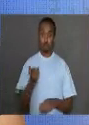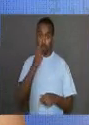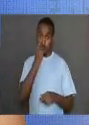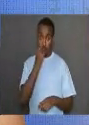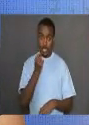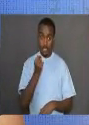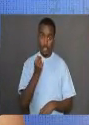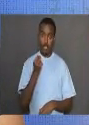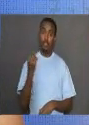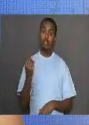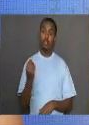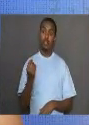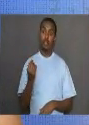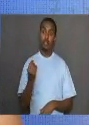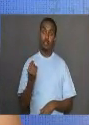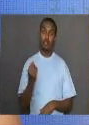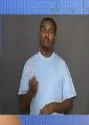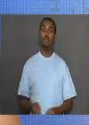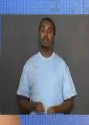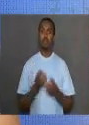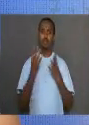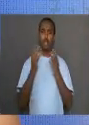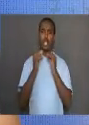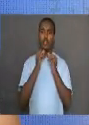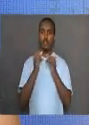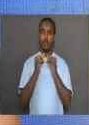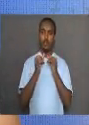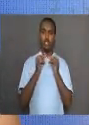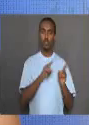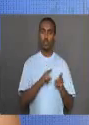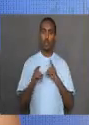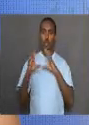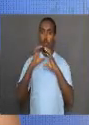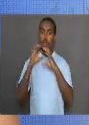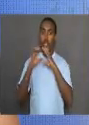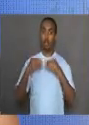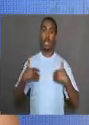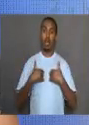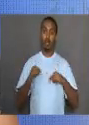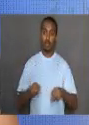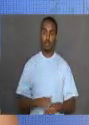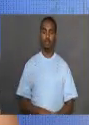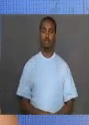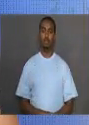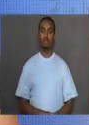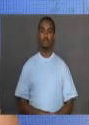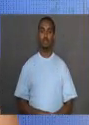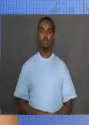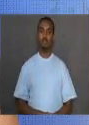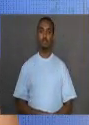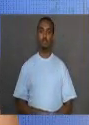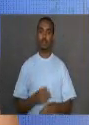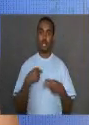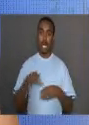Obviously, there is a great deal of information communicated about animals here. Let